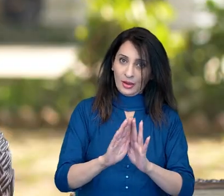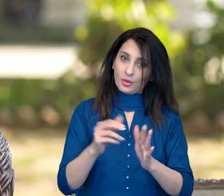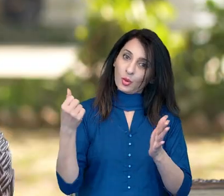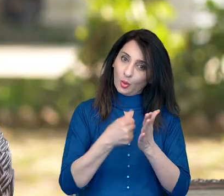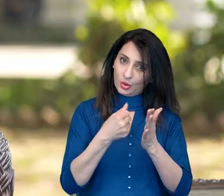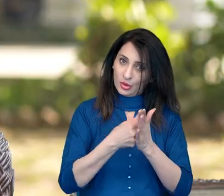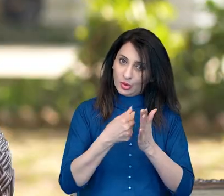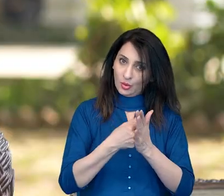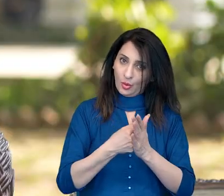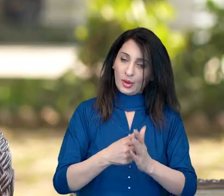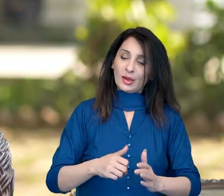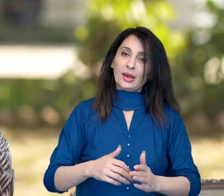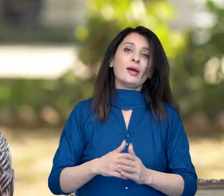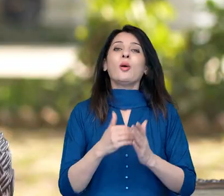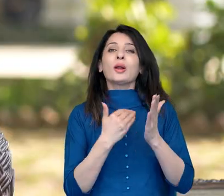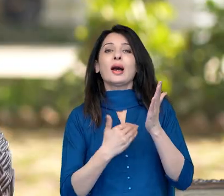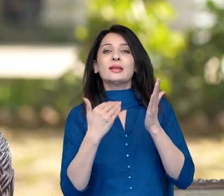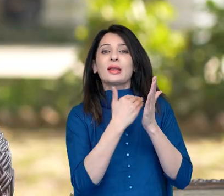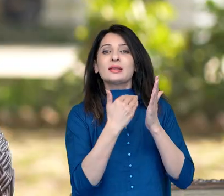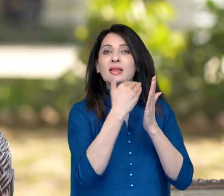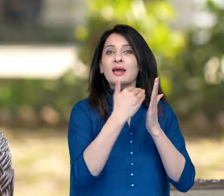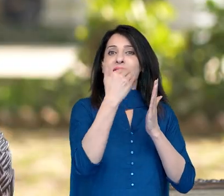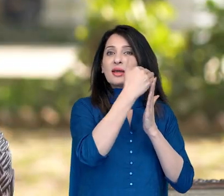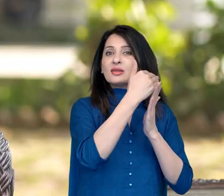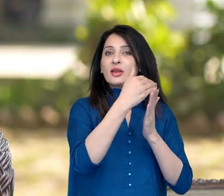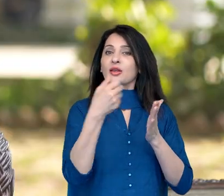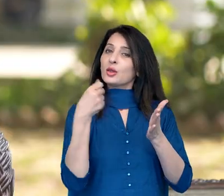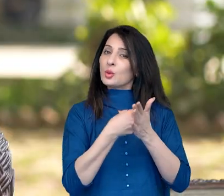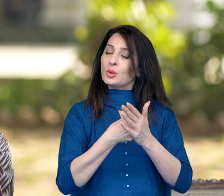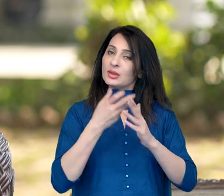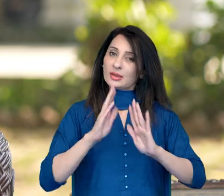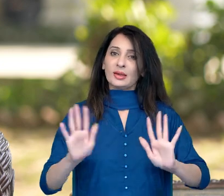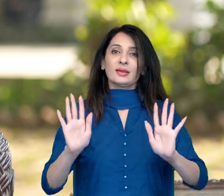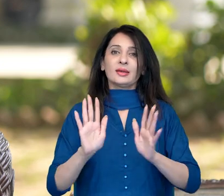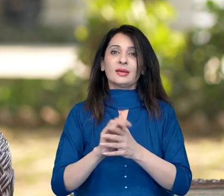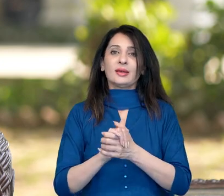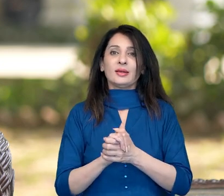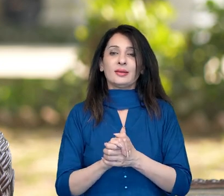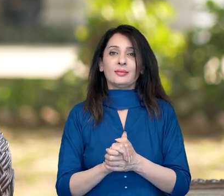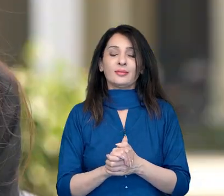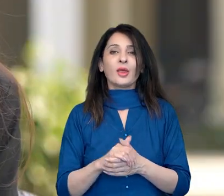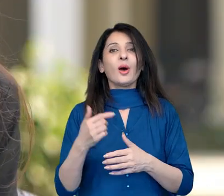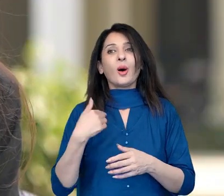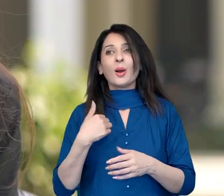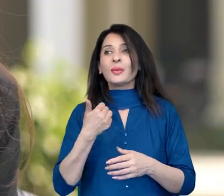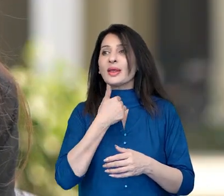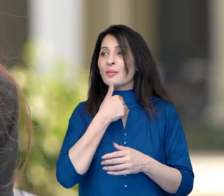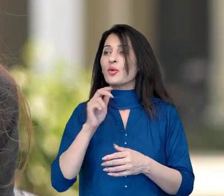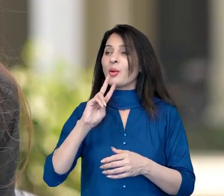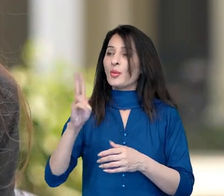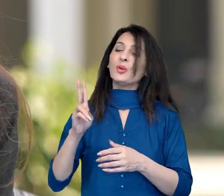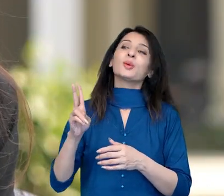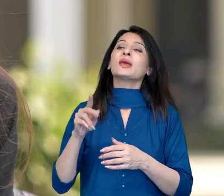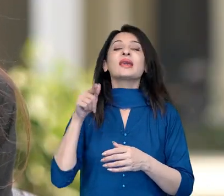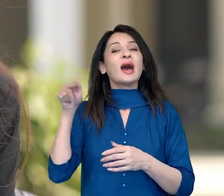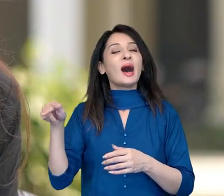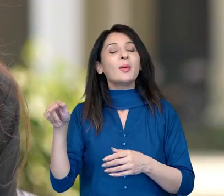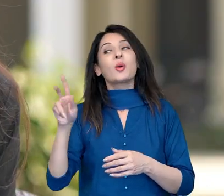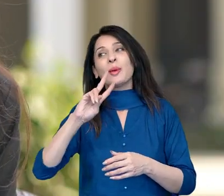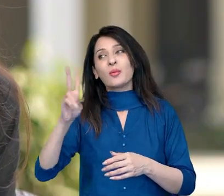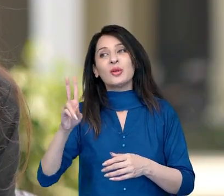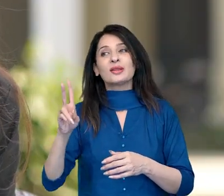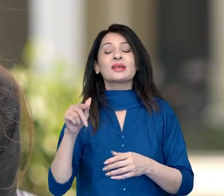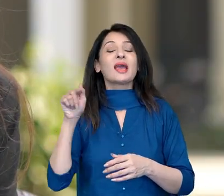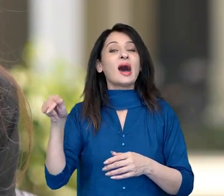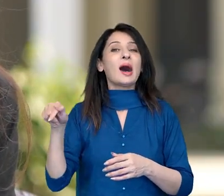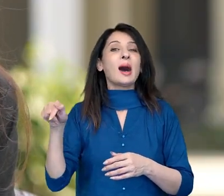keep working, keep getting better at what you're doing, keep learning, and I'm sure you will get there. And Baba, if you're watching this, I just want